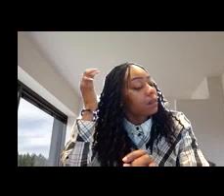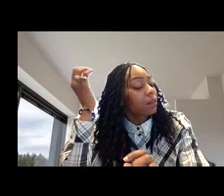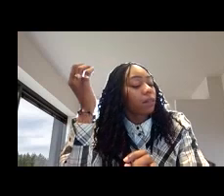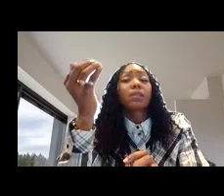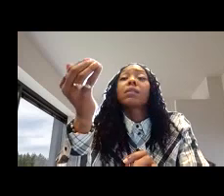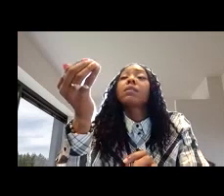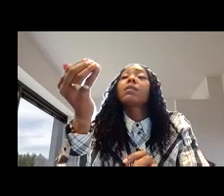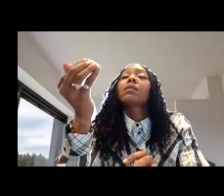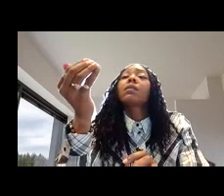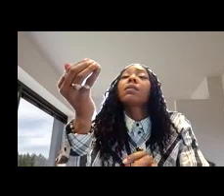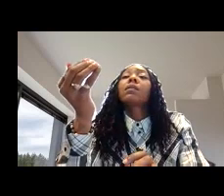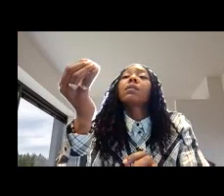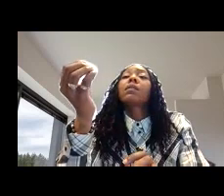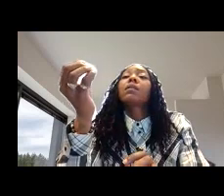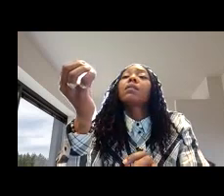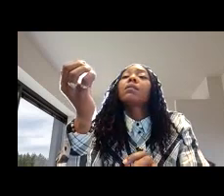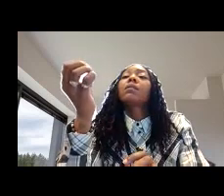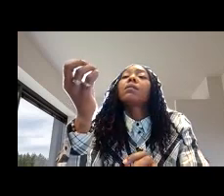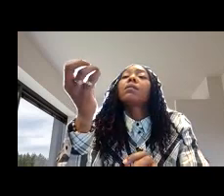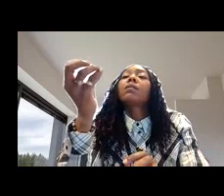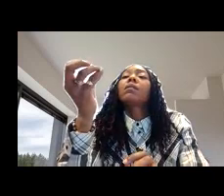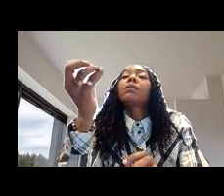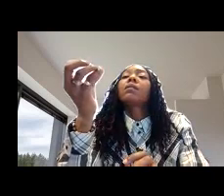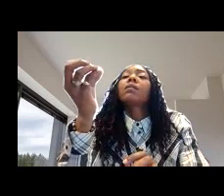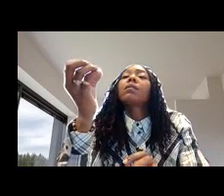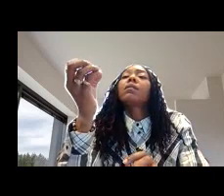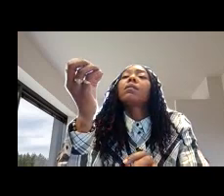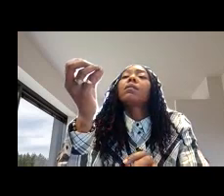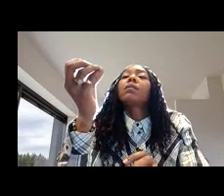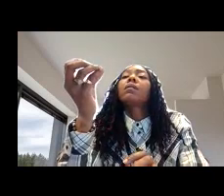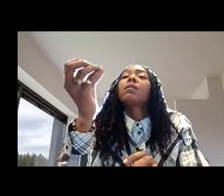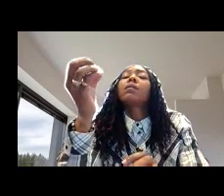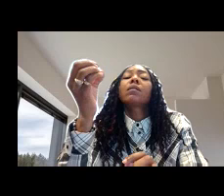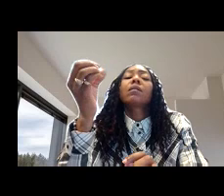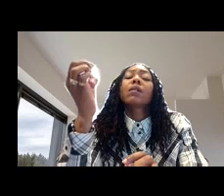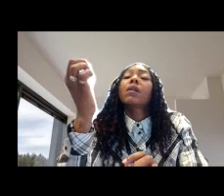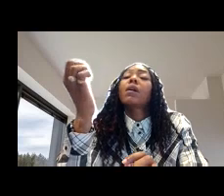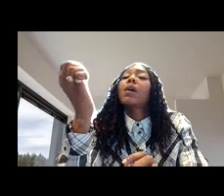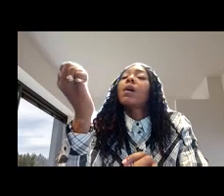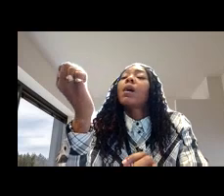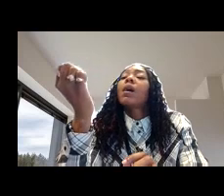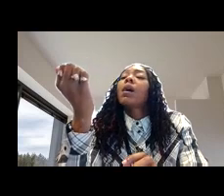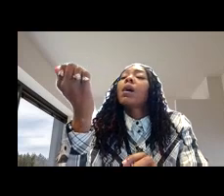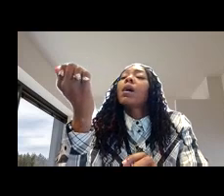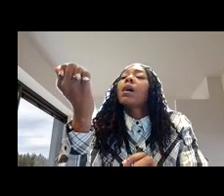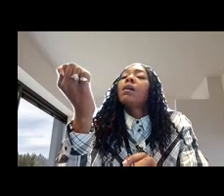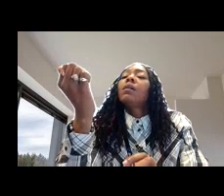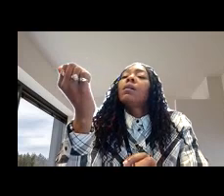reference HIPAA as the guides, a lot of that is now replicated in the 42 CFR Part 2 rules.